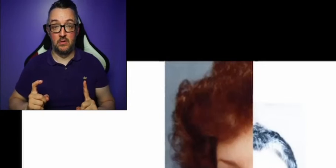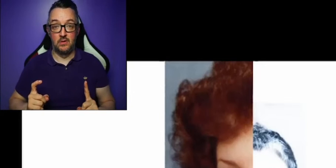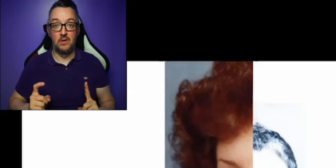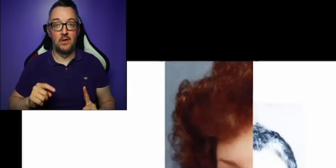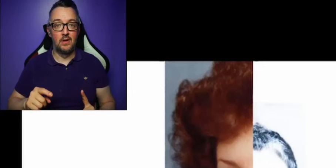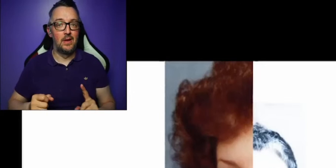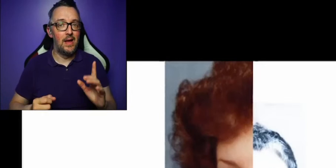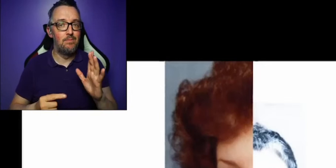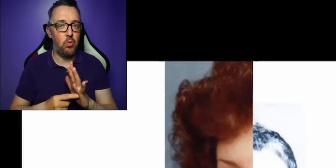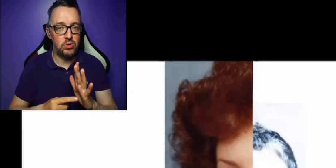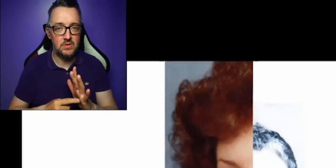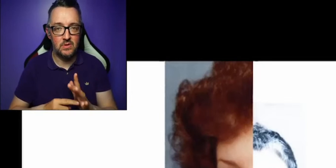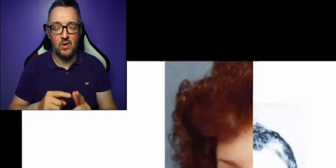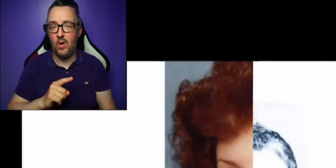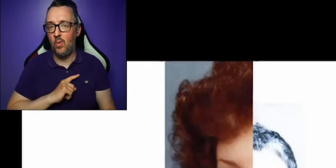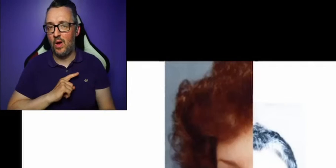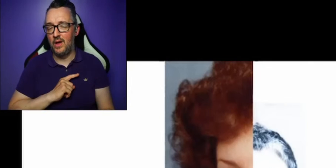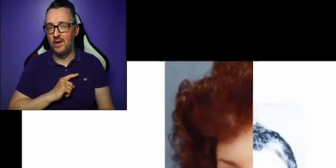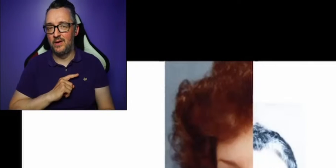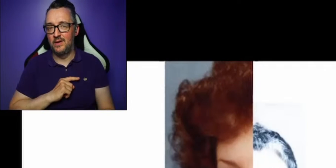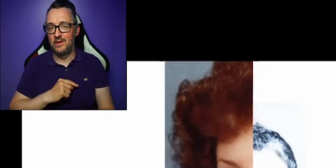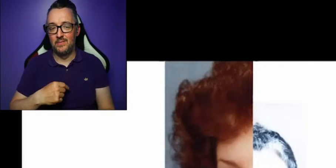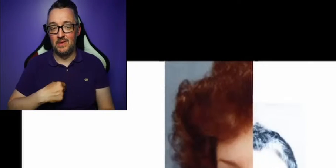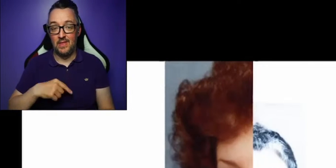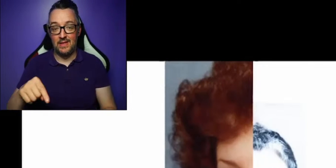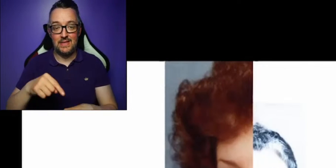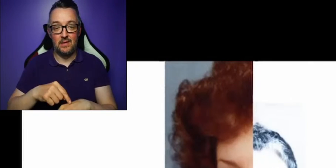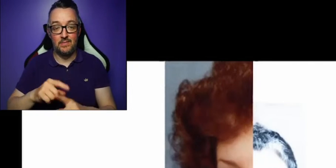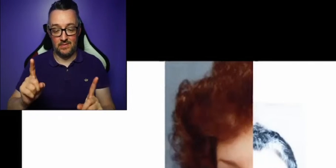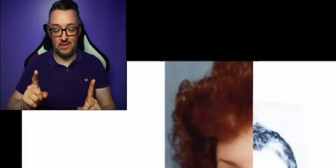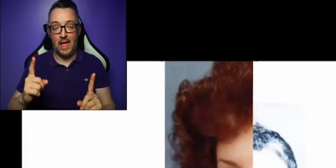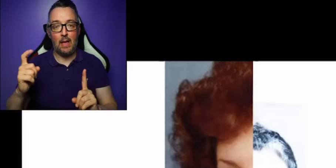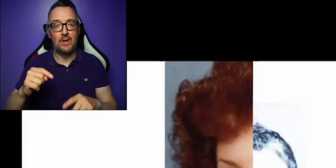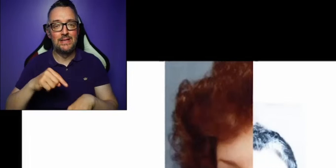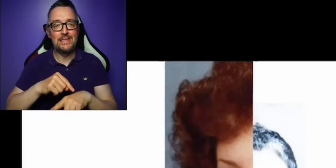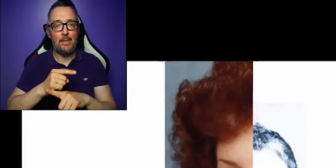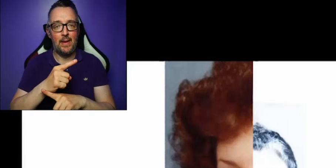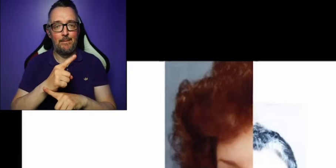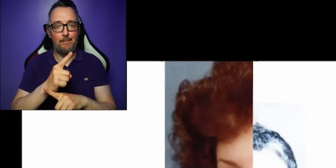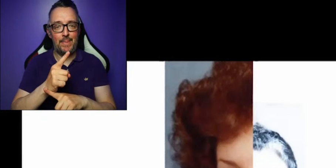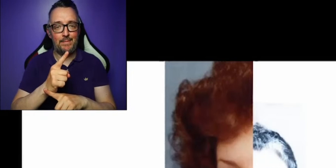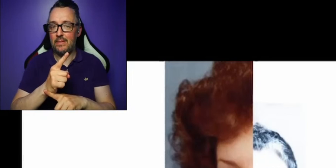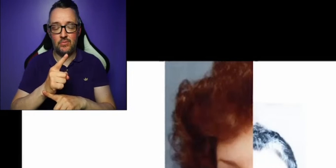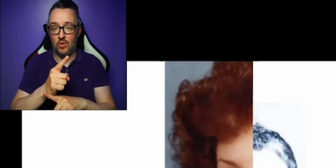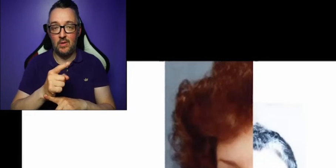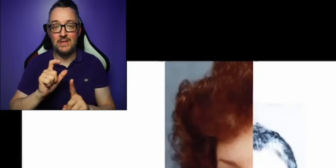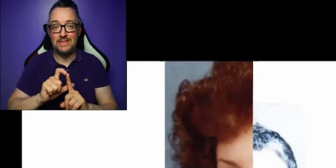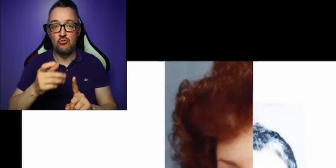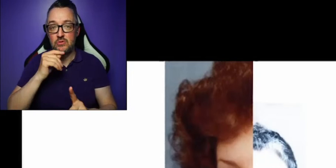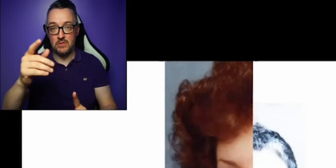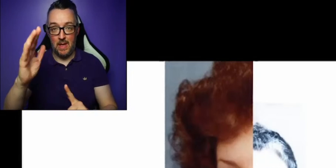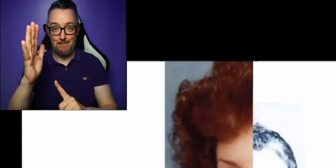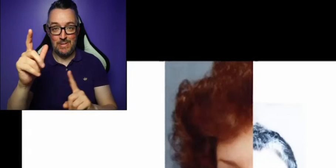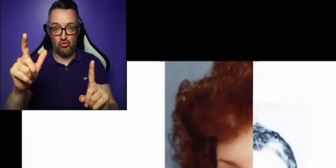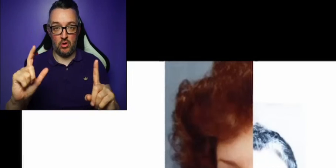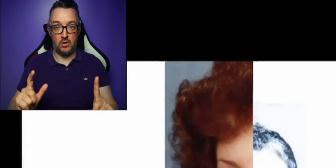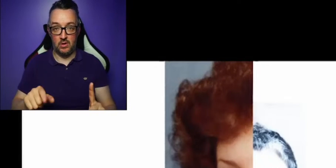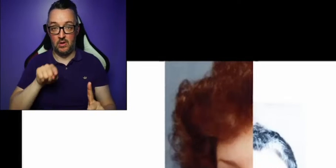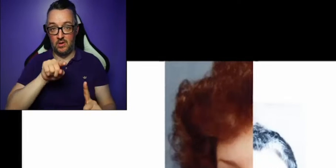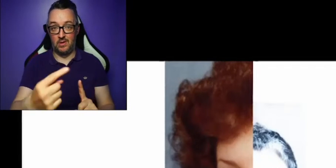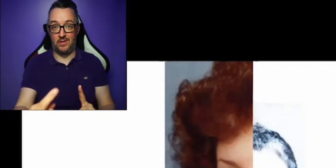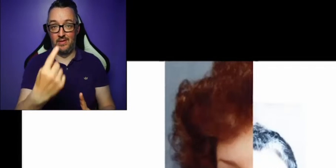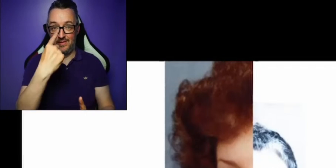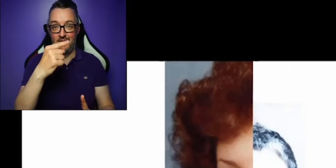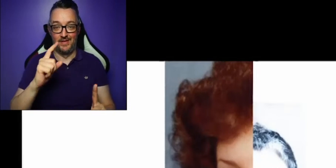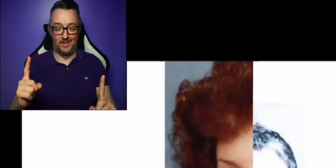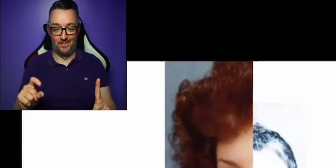really matters to me, because at that point I wasn't even using the timer on my camera. Mm-hmm. I was still using a mirror to take pictures,